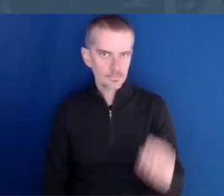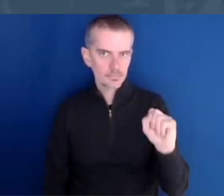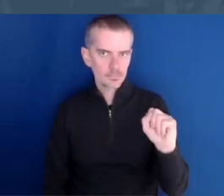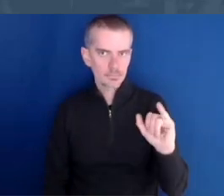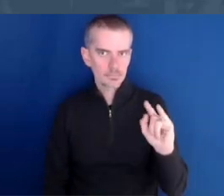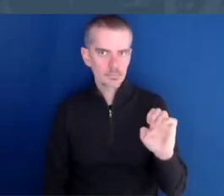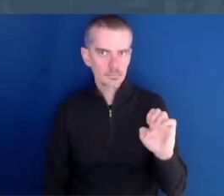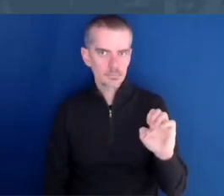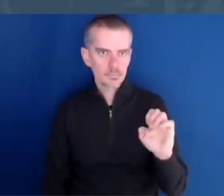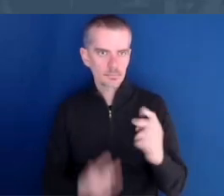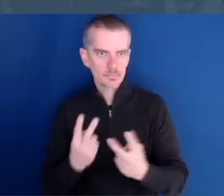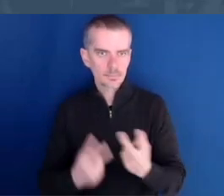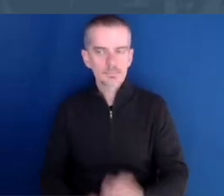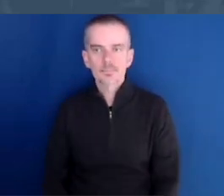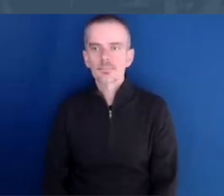Thanks, Kyle.